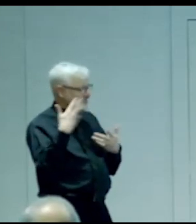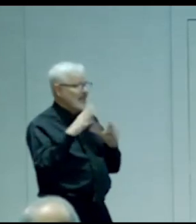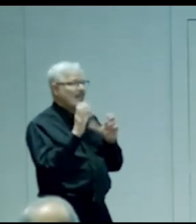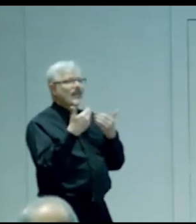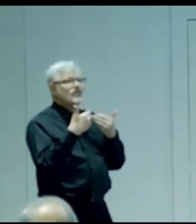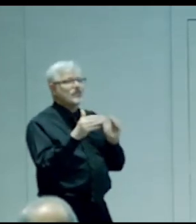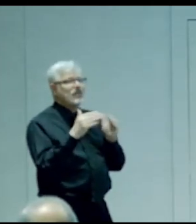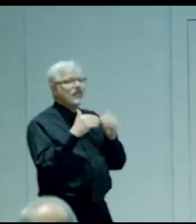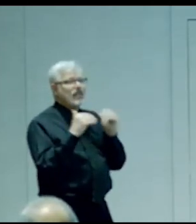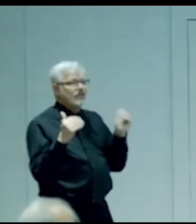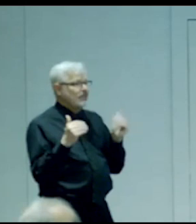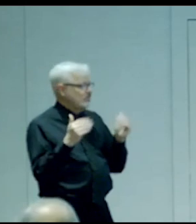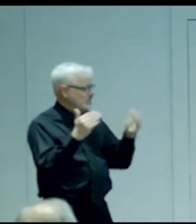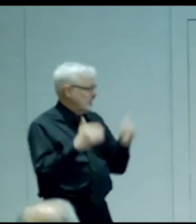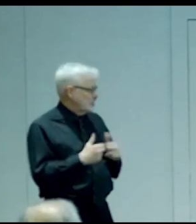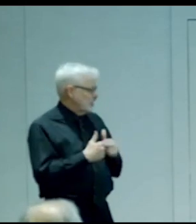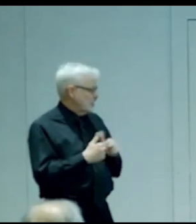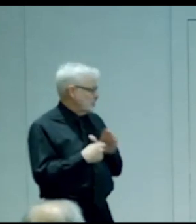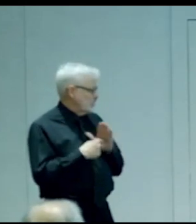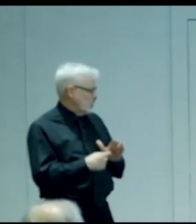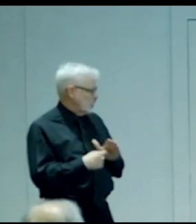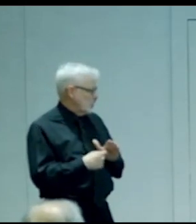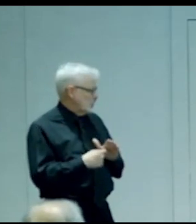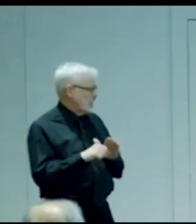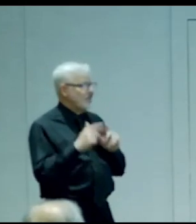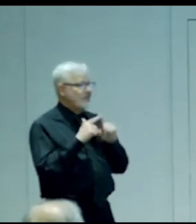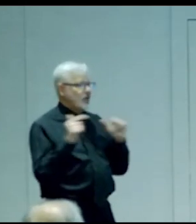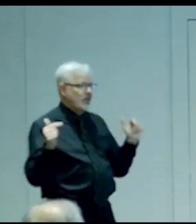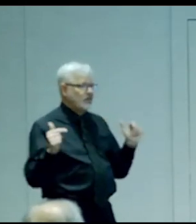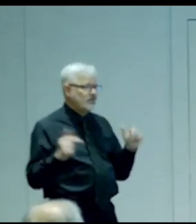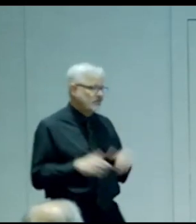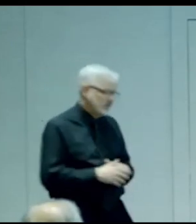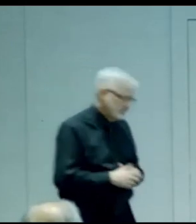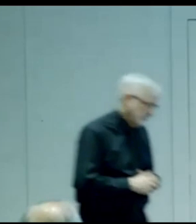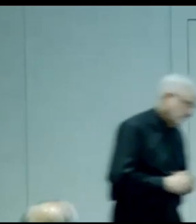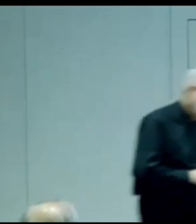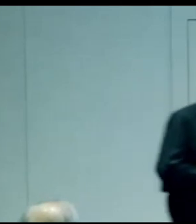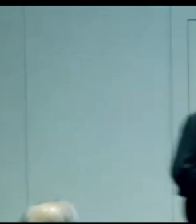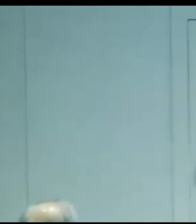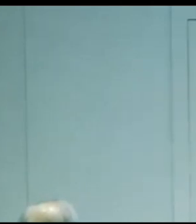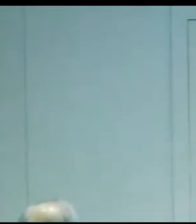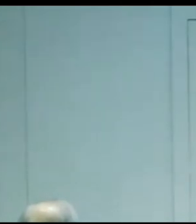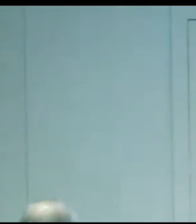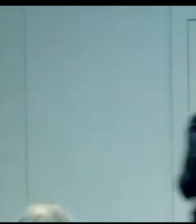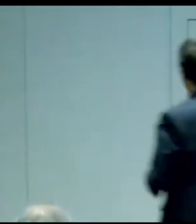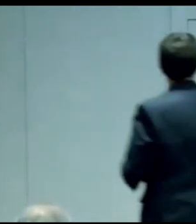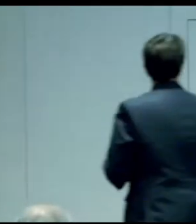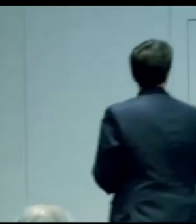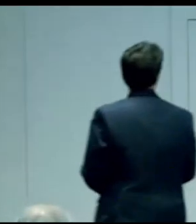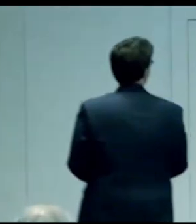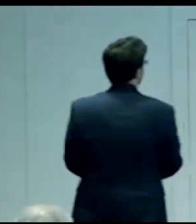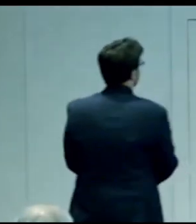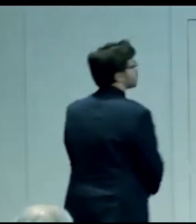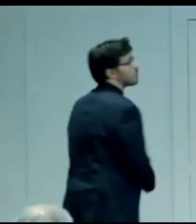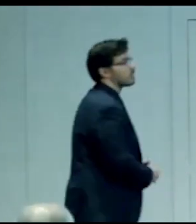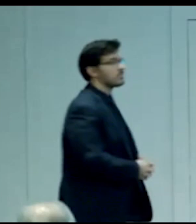classroom level, the next slide shows, are the additional variables that we get from that level. Of course, the assessment score,